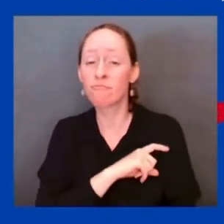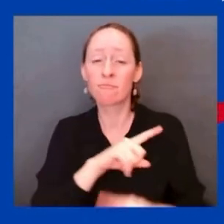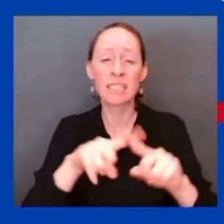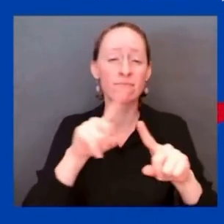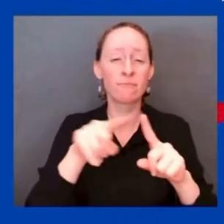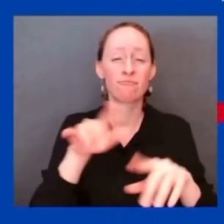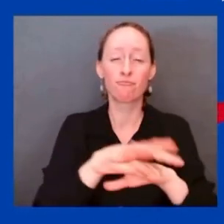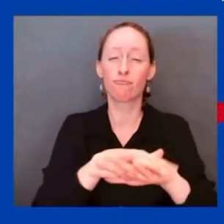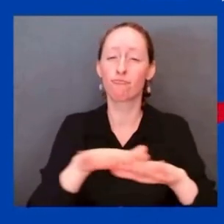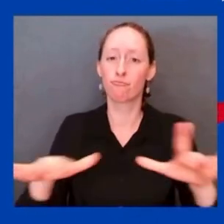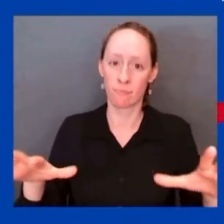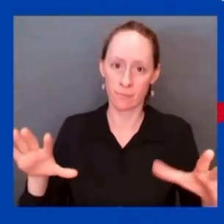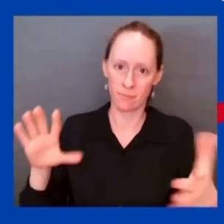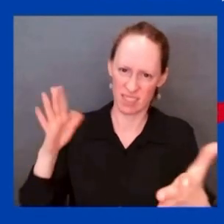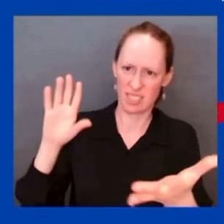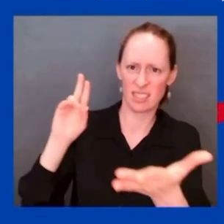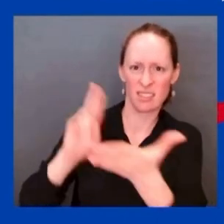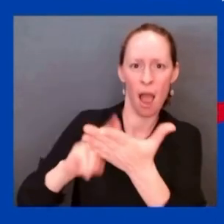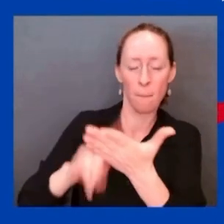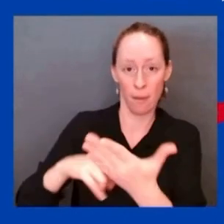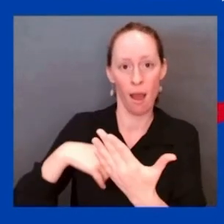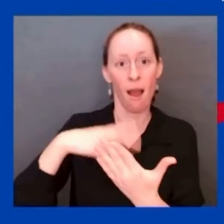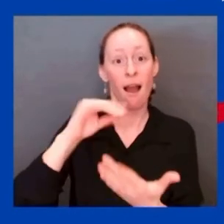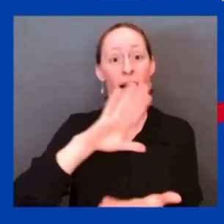far. $42 billion.